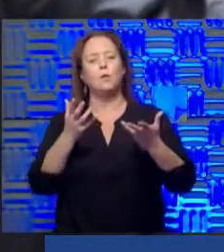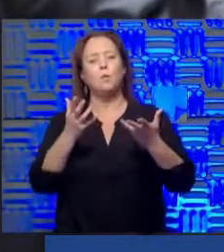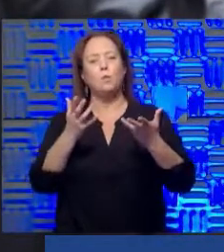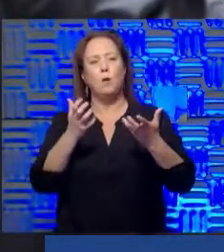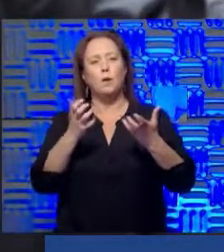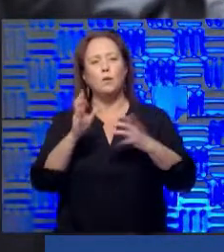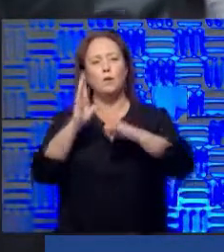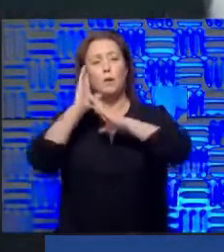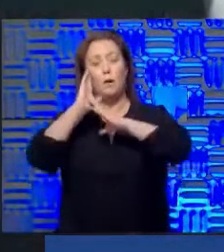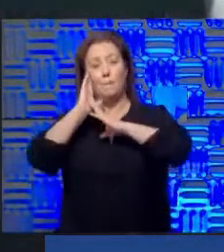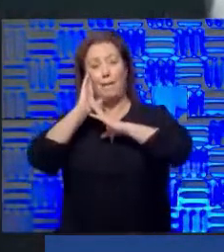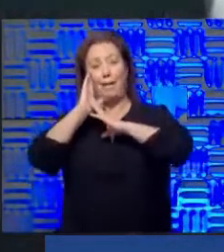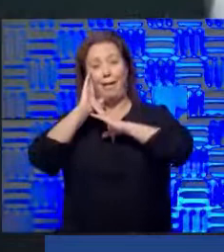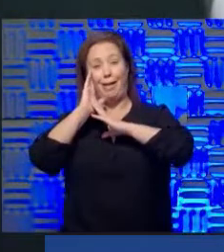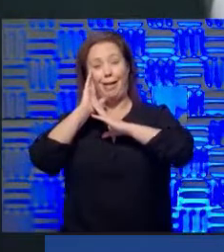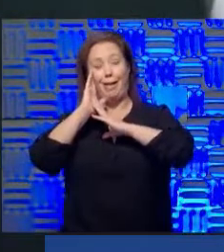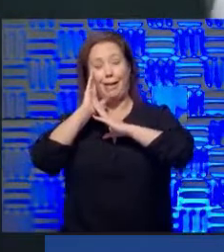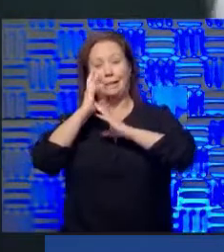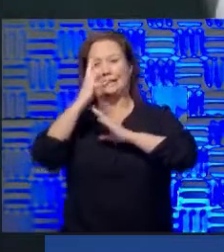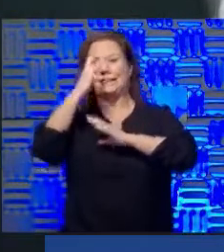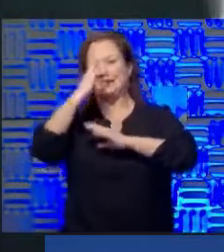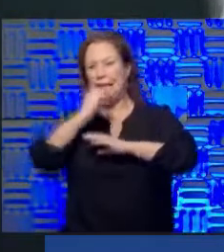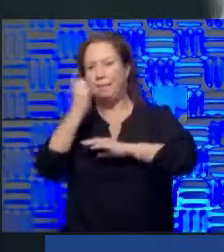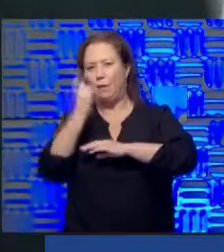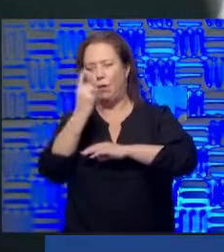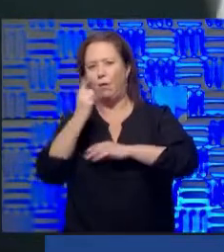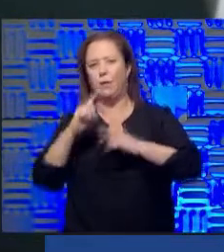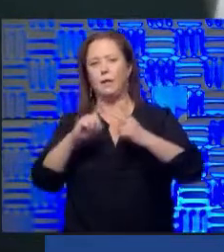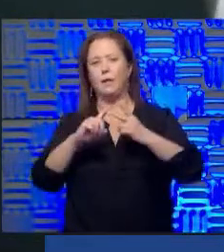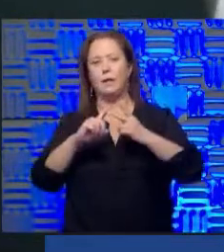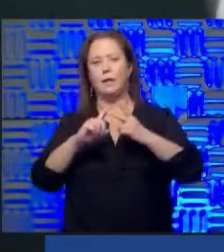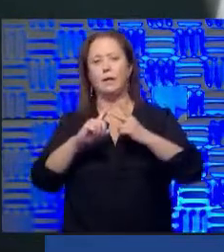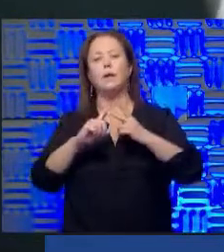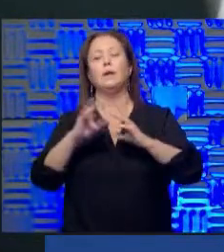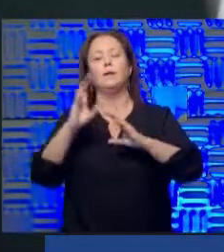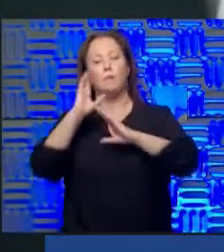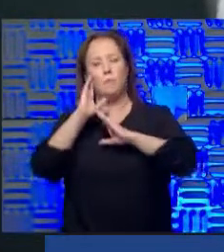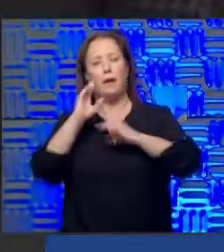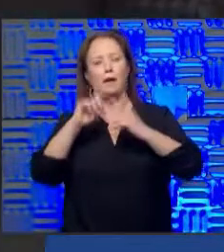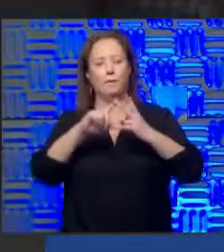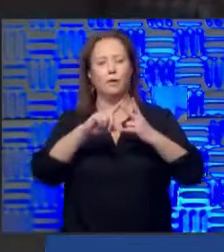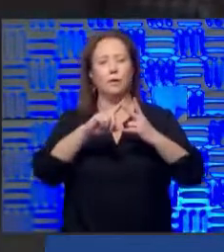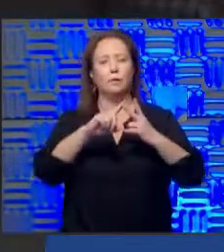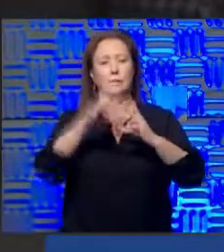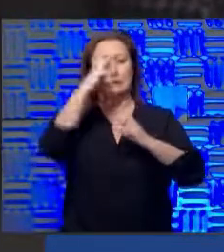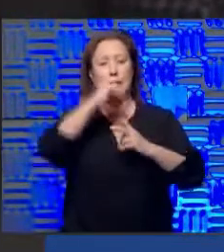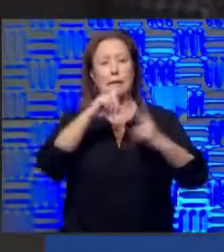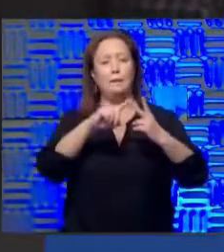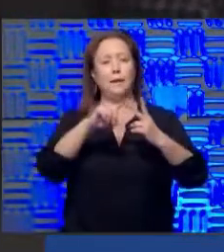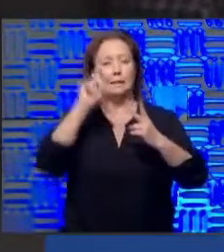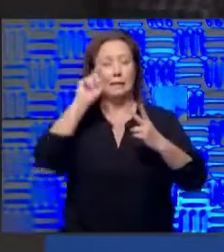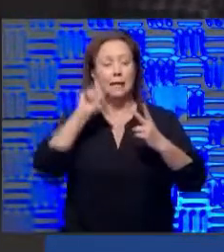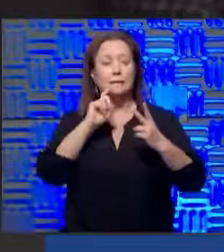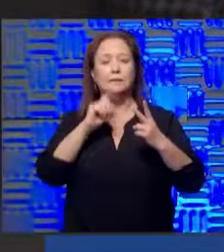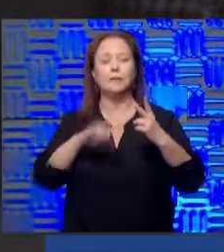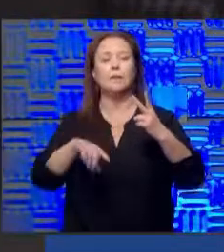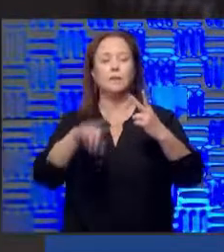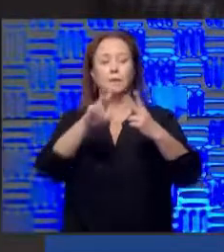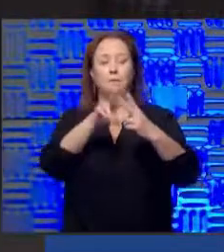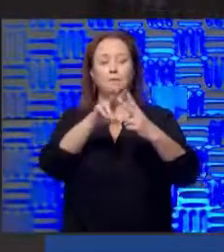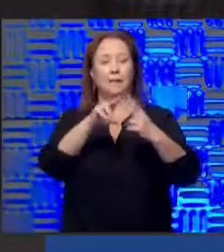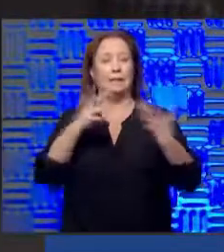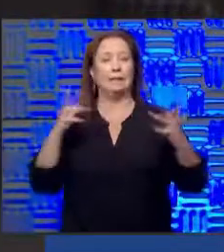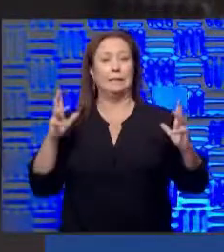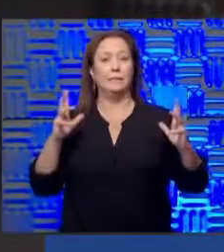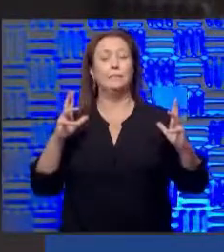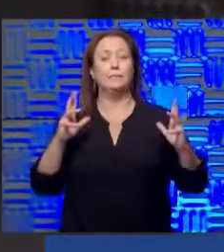bed for just, sleeping, keep your bedroom for sleeping and sexual activity are the 2 that you're supposed to use for, nothing else. So when we're working